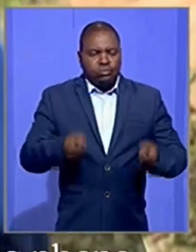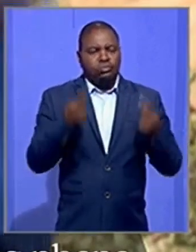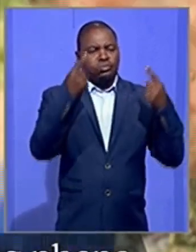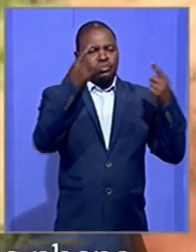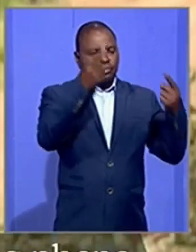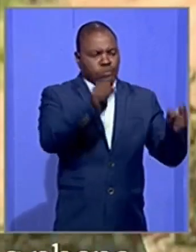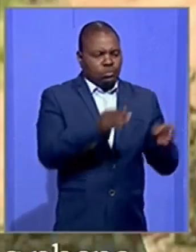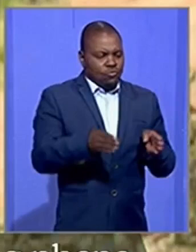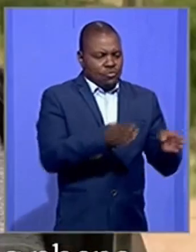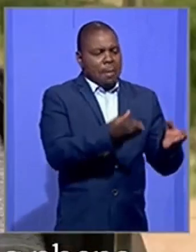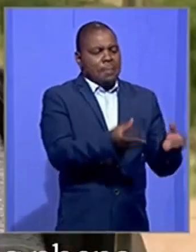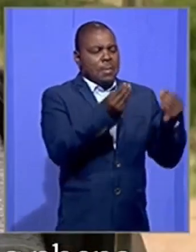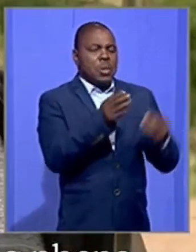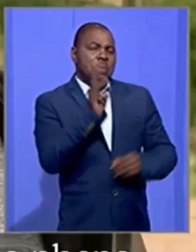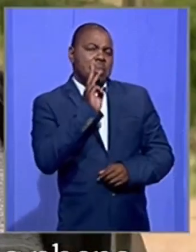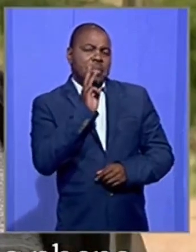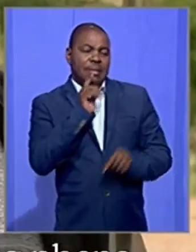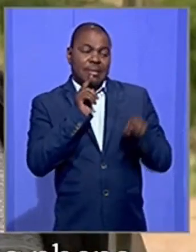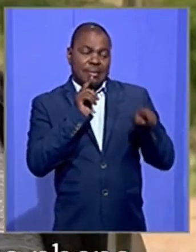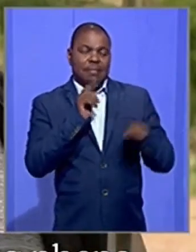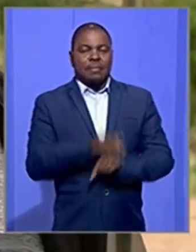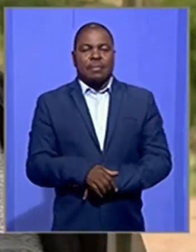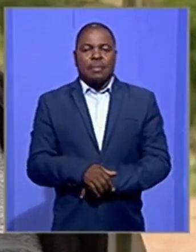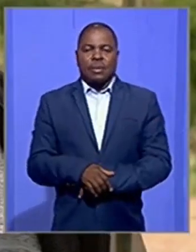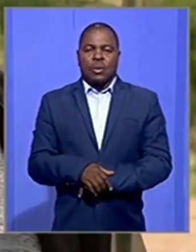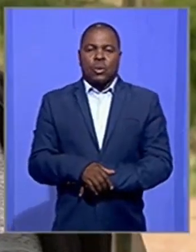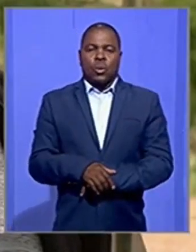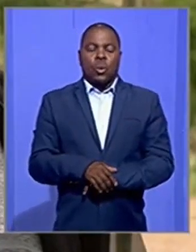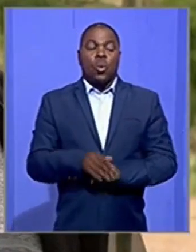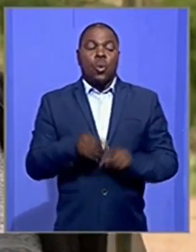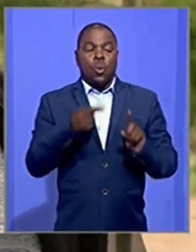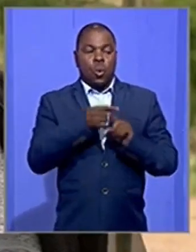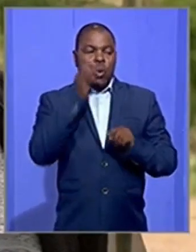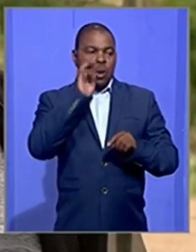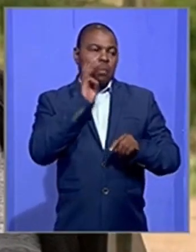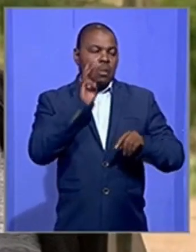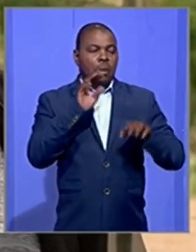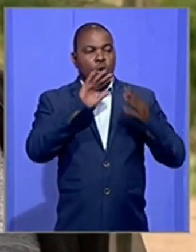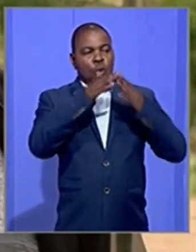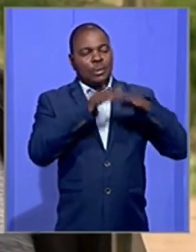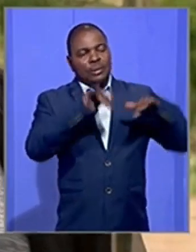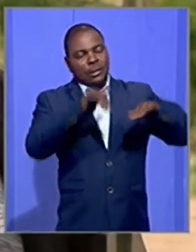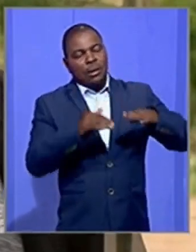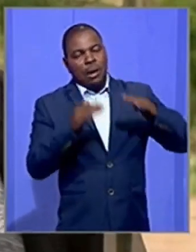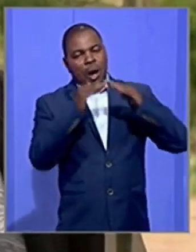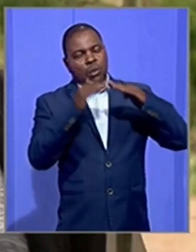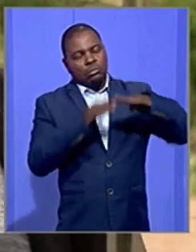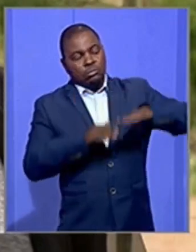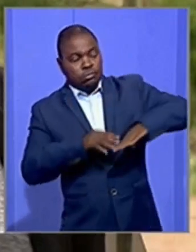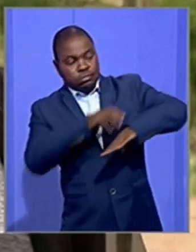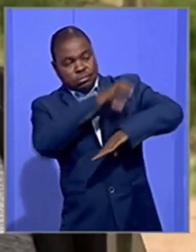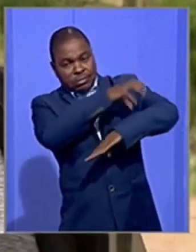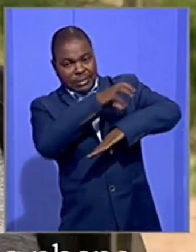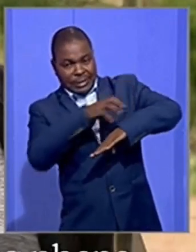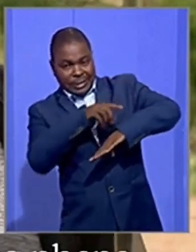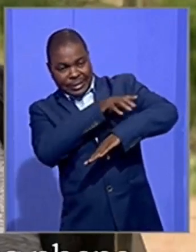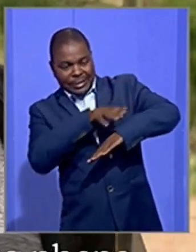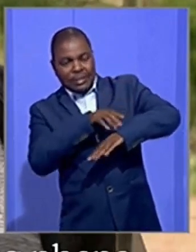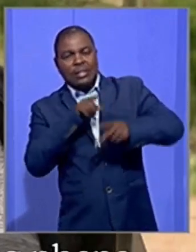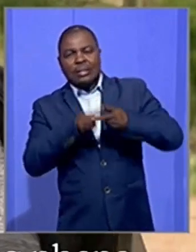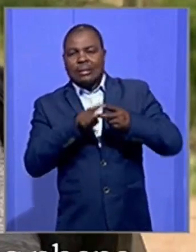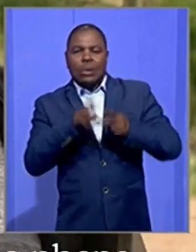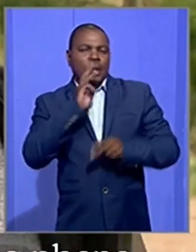melatswaneng go gelela metsi. A re baagi ba ba agileng kwa godimo mo motseng ga bana metsi mme ba ya go kopa metsi kwa baagisanyeng mme